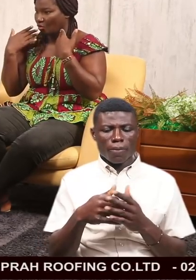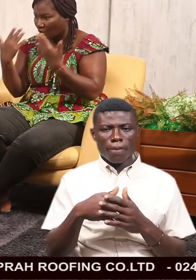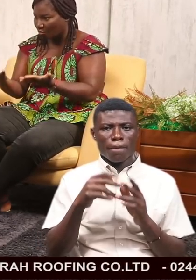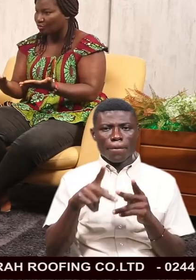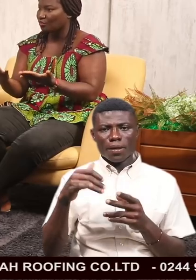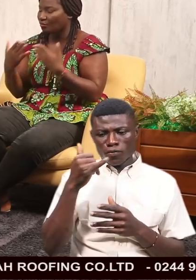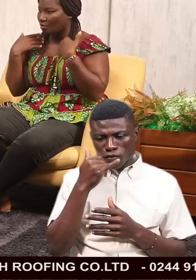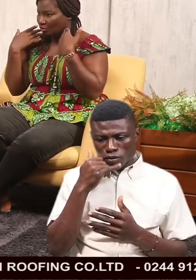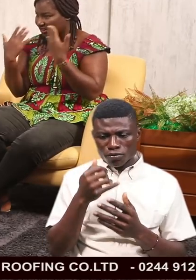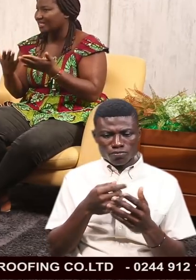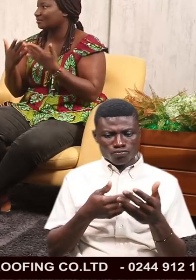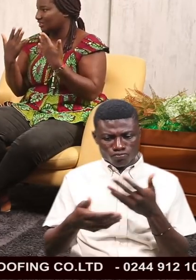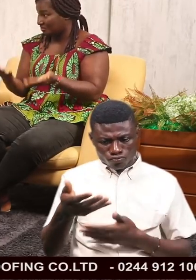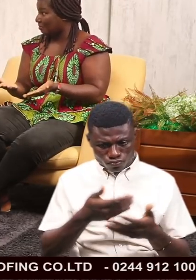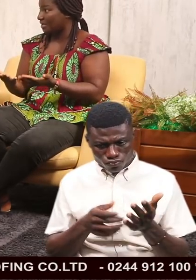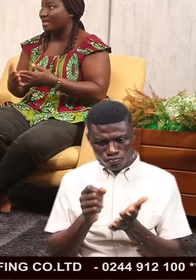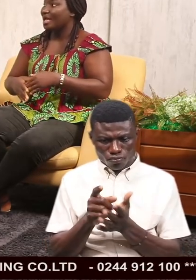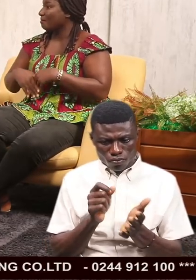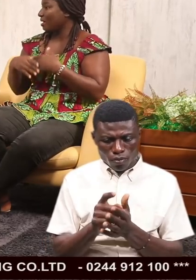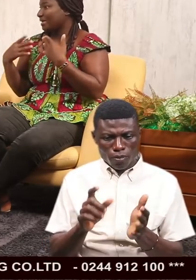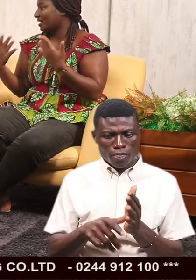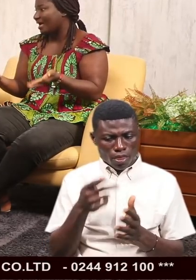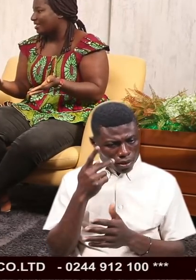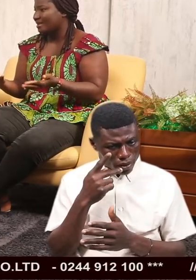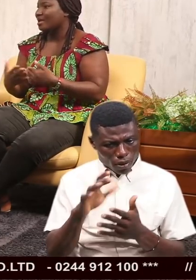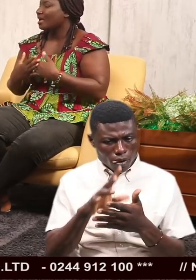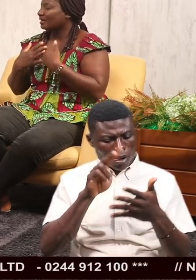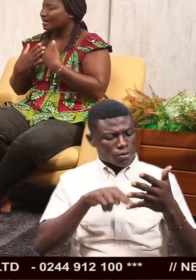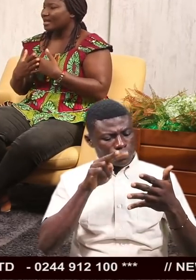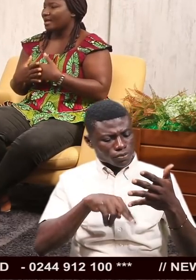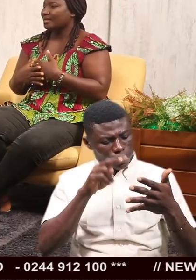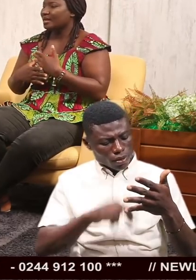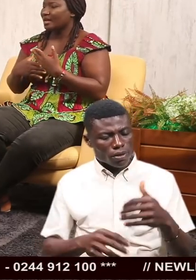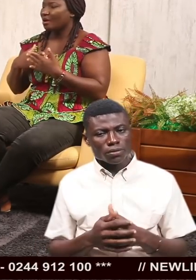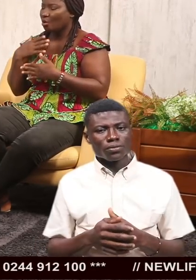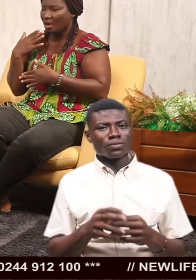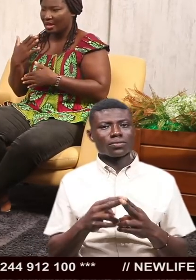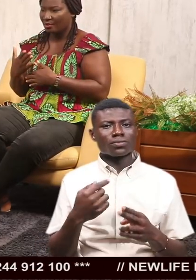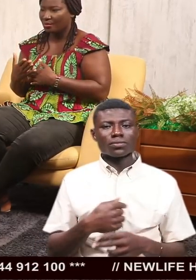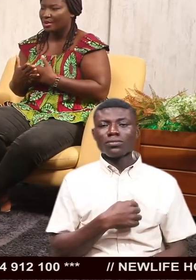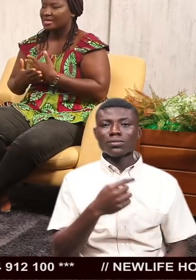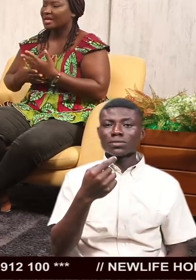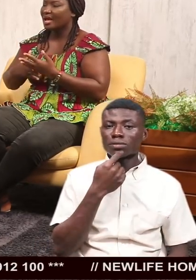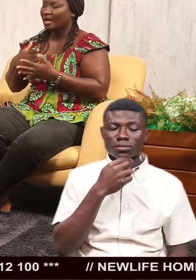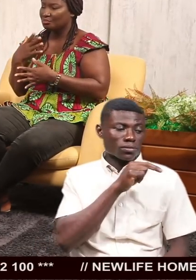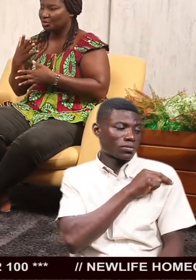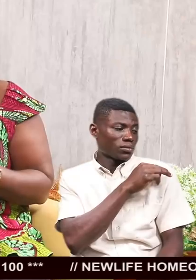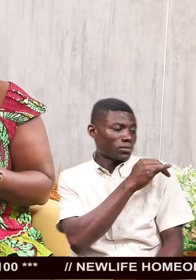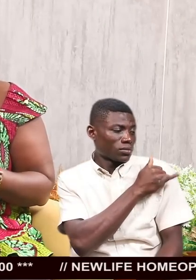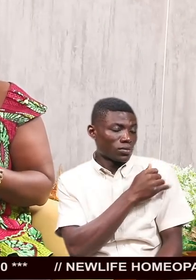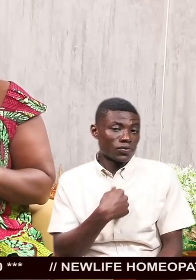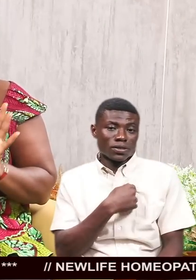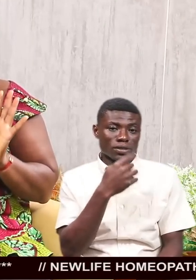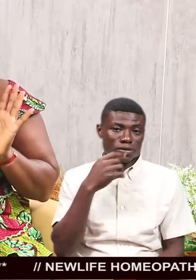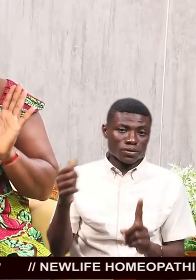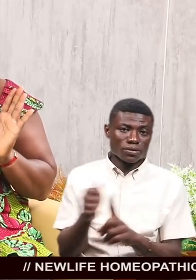de or more chat to train me. And my make kind ye. Nana ya, ye can't or how ye can't abuse